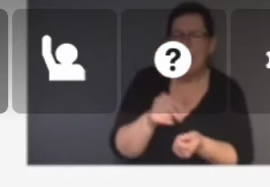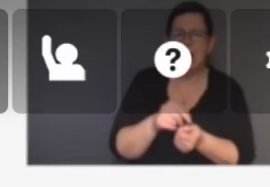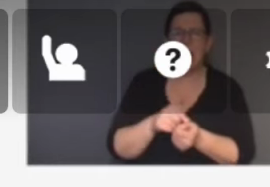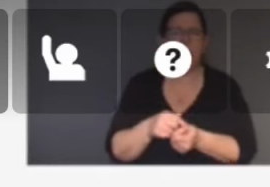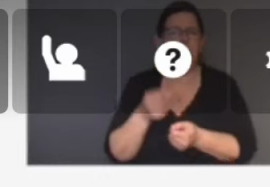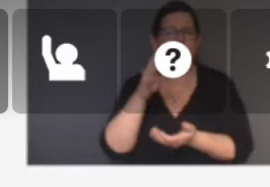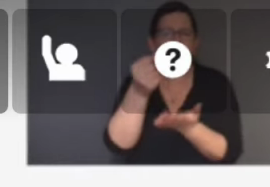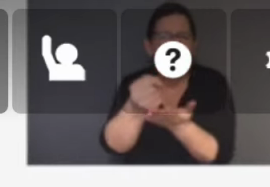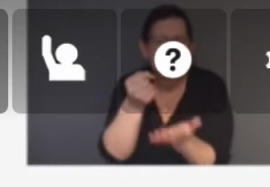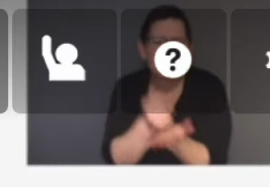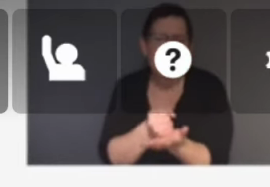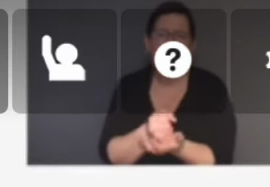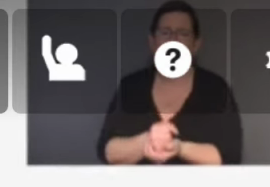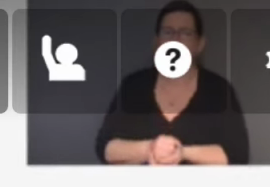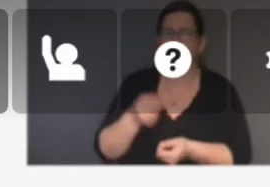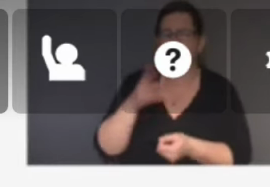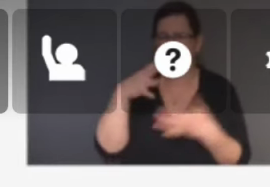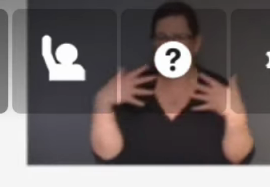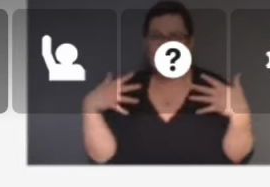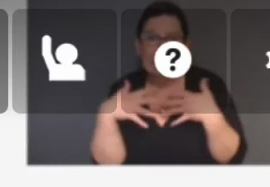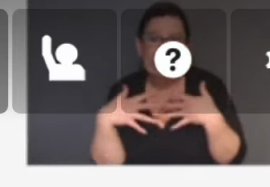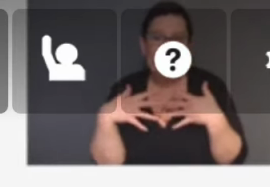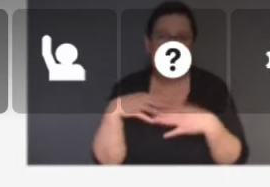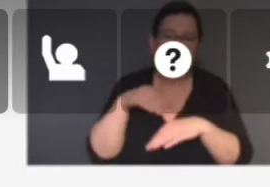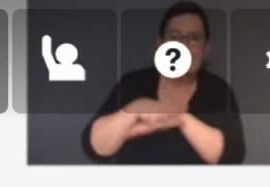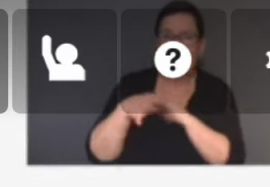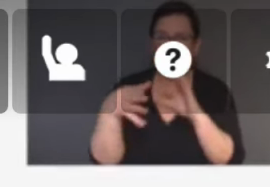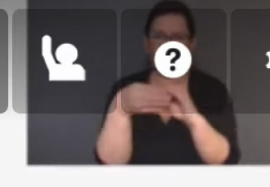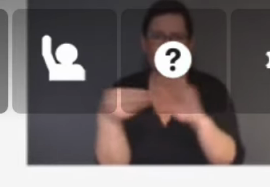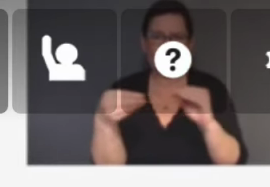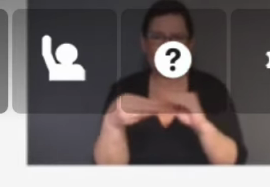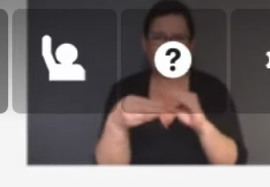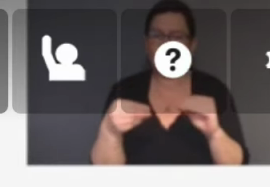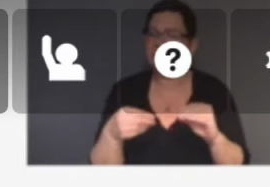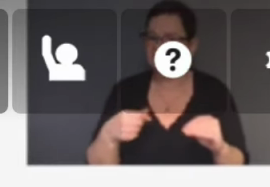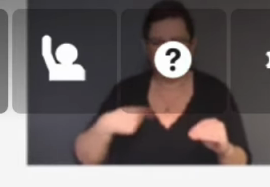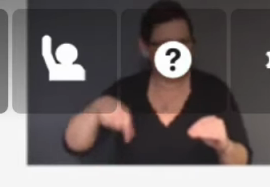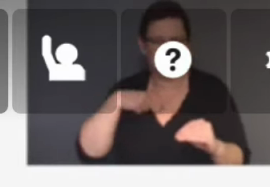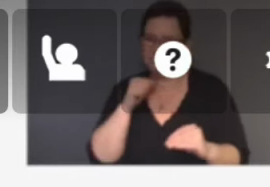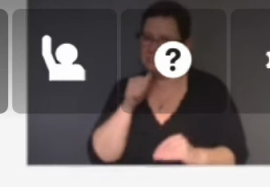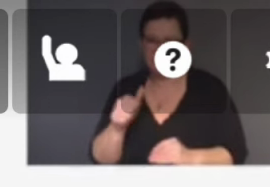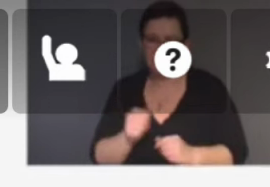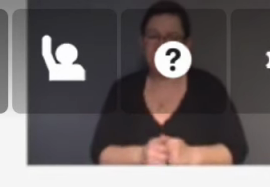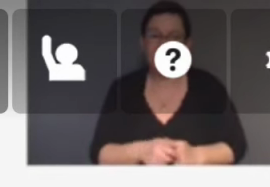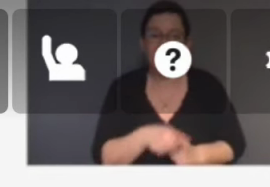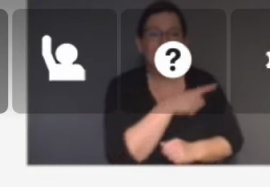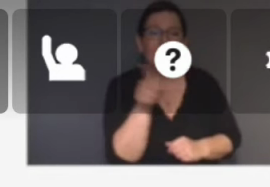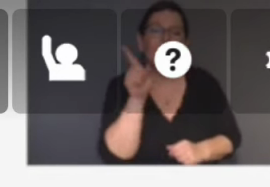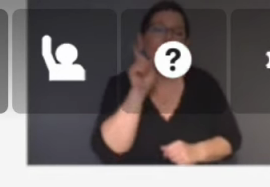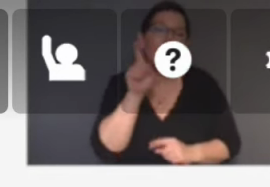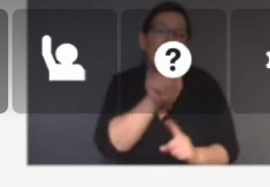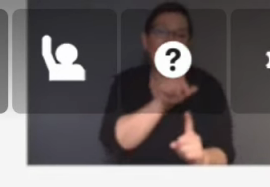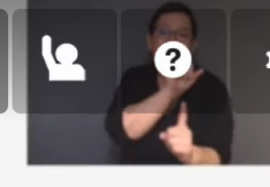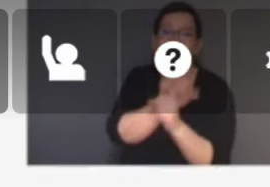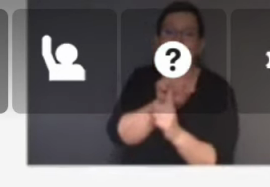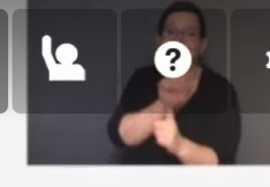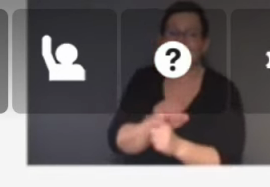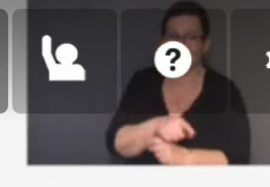Scammers often attempt to imitate the CRA to try to steal your personal information. They may target